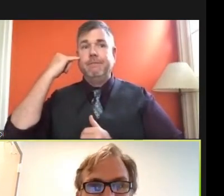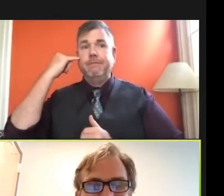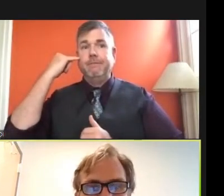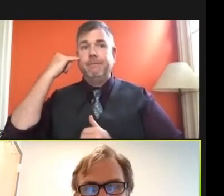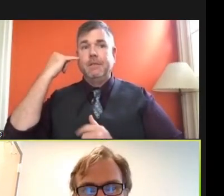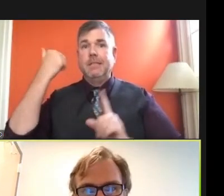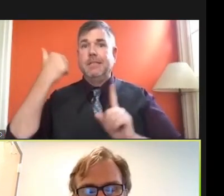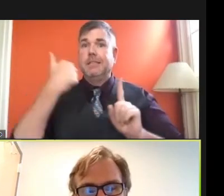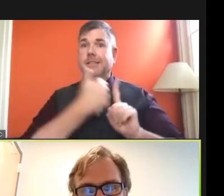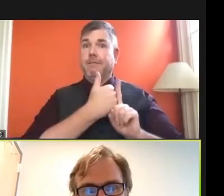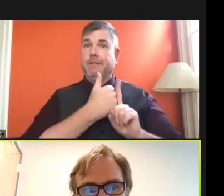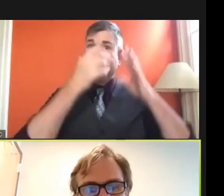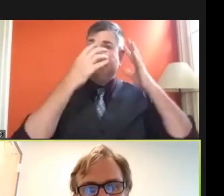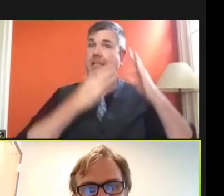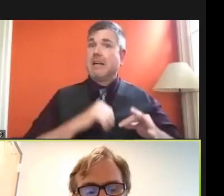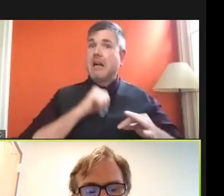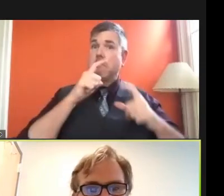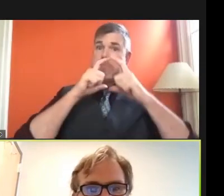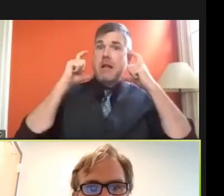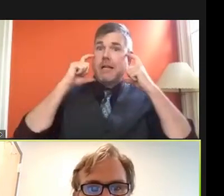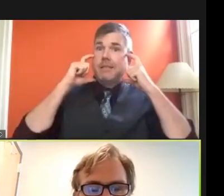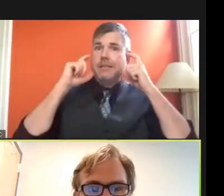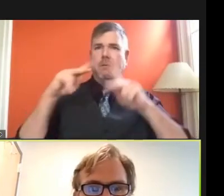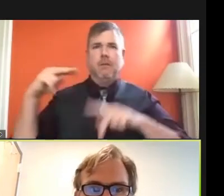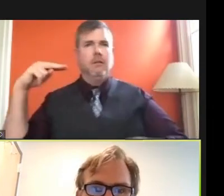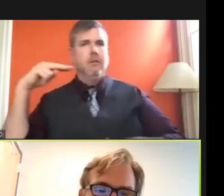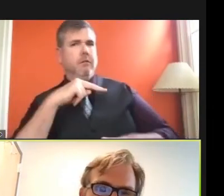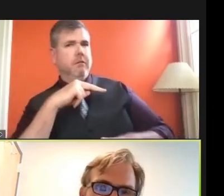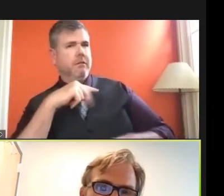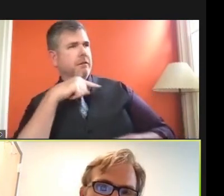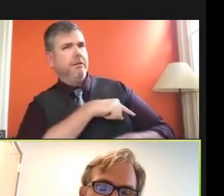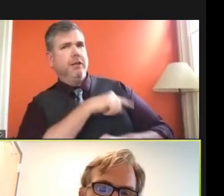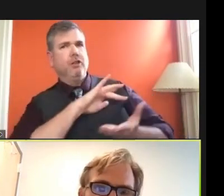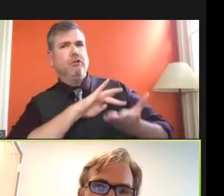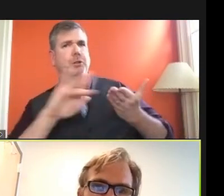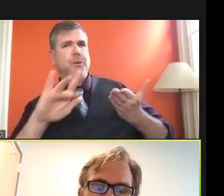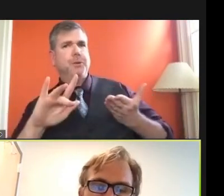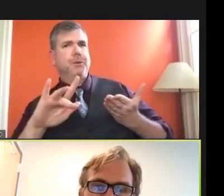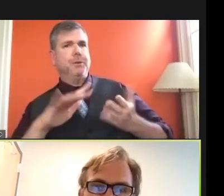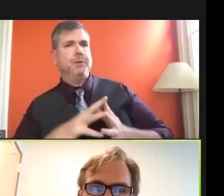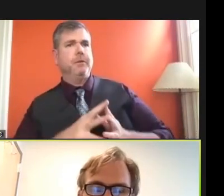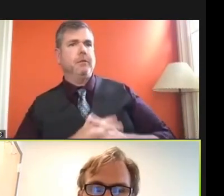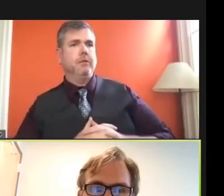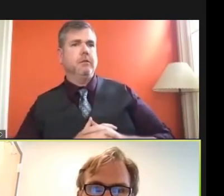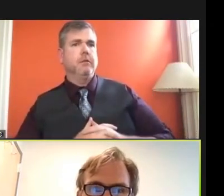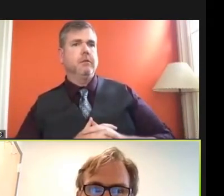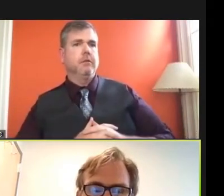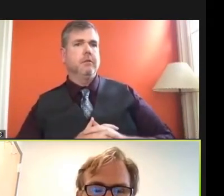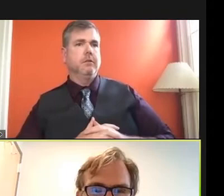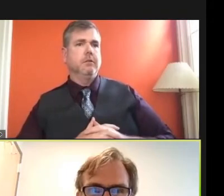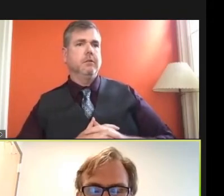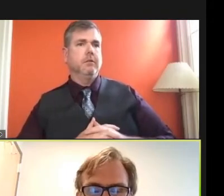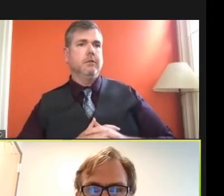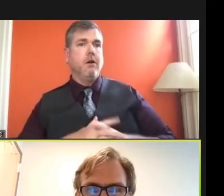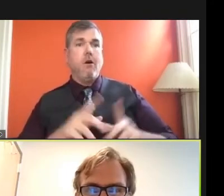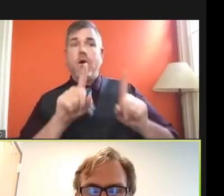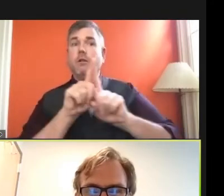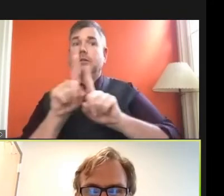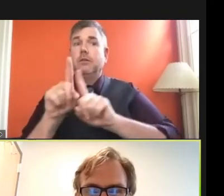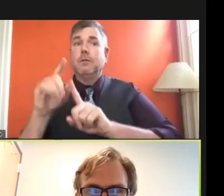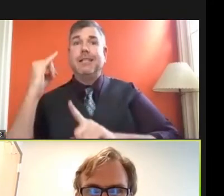someone to avoid. If you're out in public and you see someone who's not covering their face, making sure you're offering a wide berth. But it reminds me